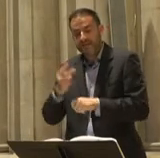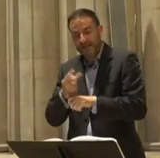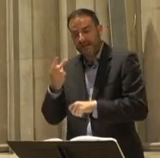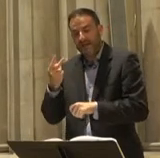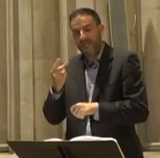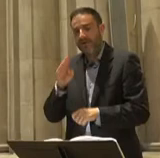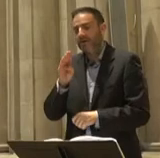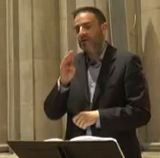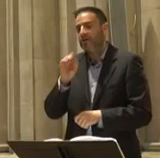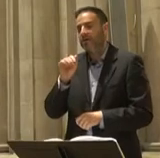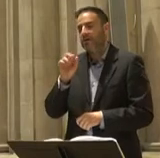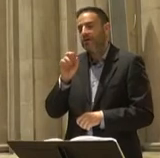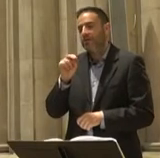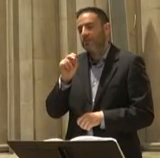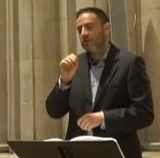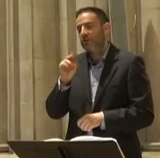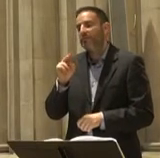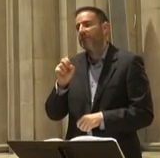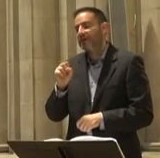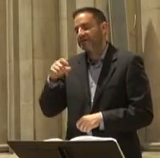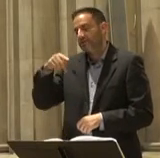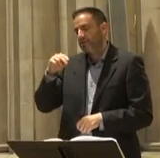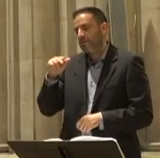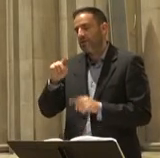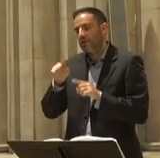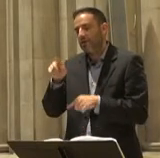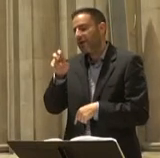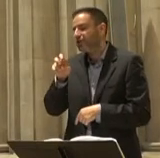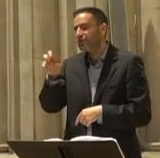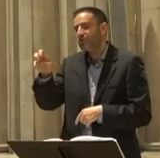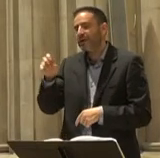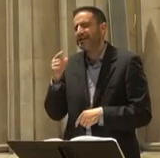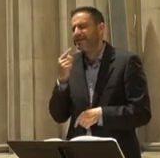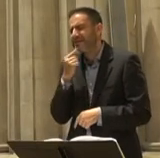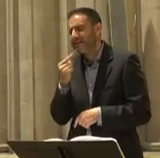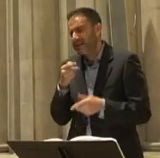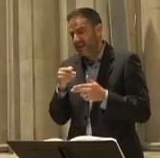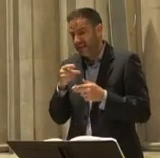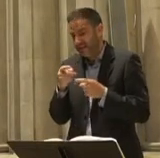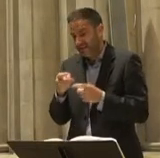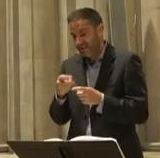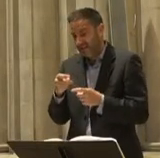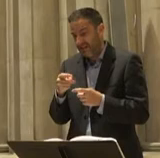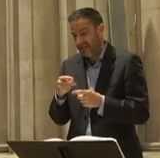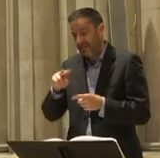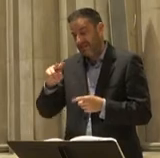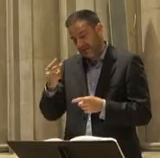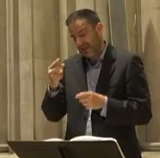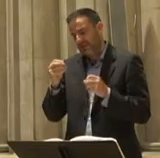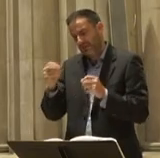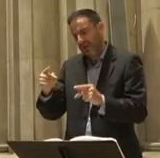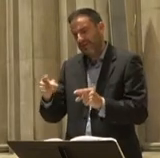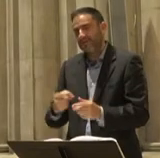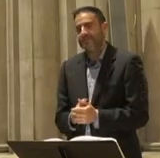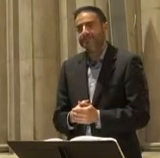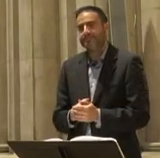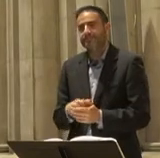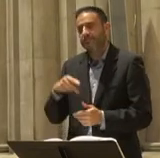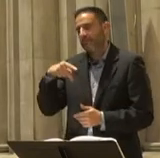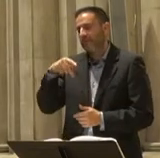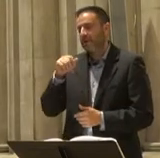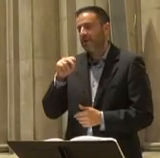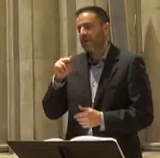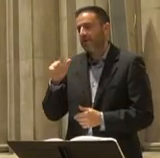came that Barnabas and Paul were going on a journey, Barnabas said, okay, let's give Mark a second chance. And Paul